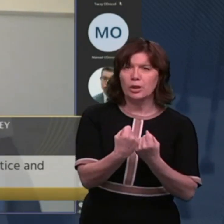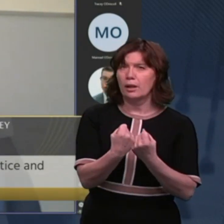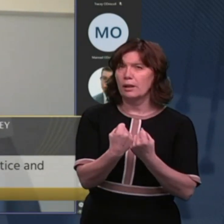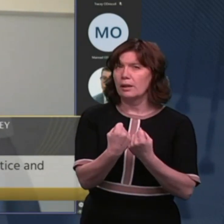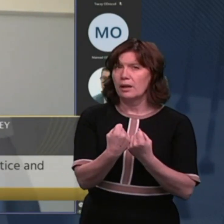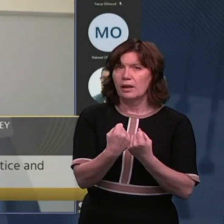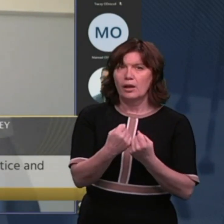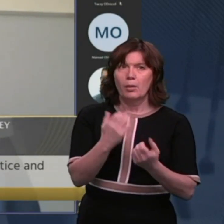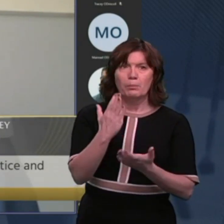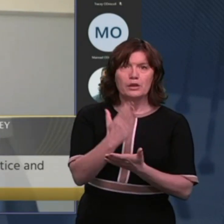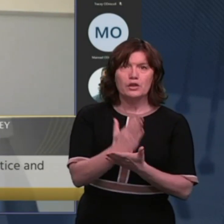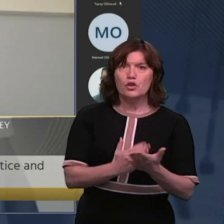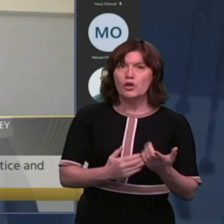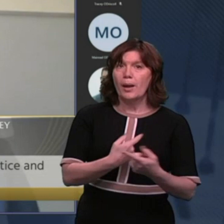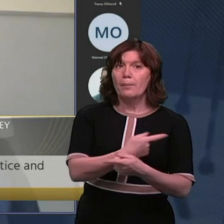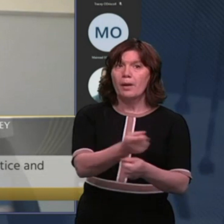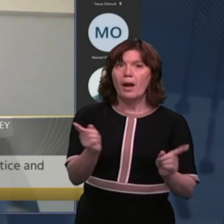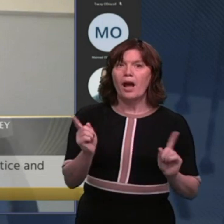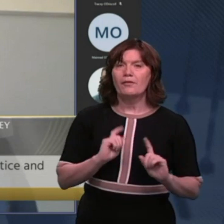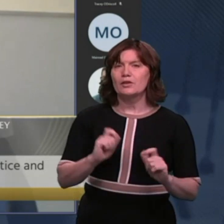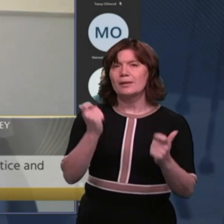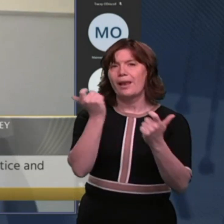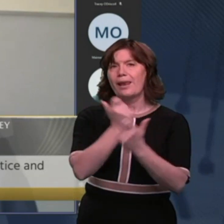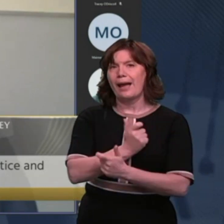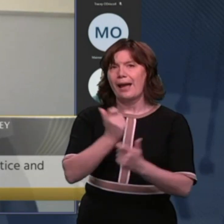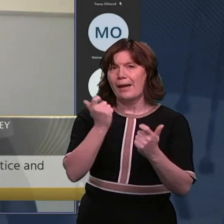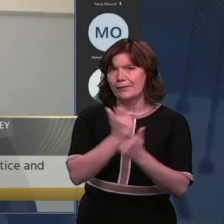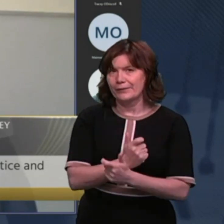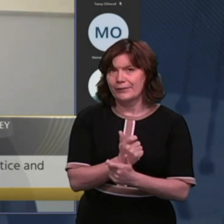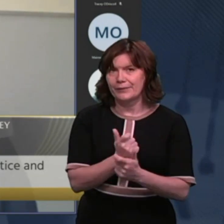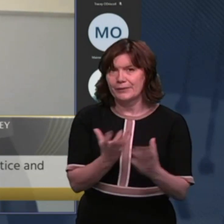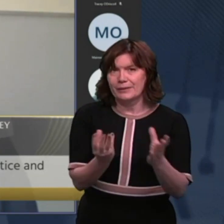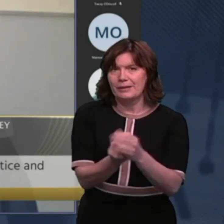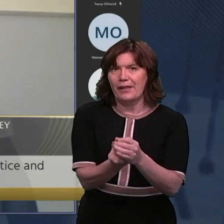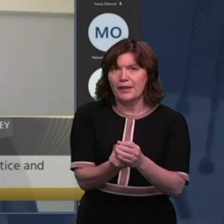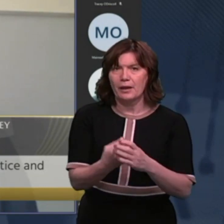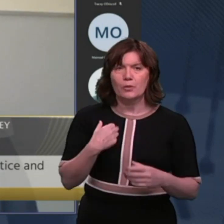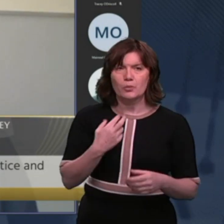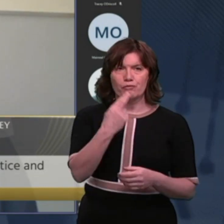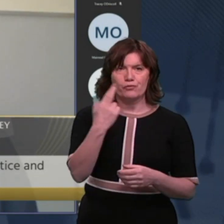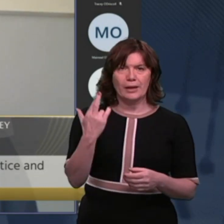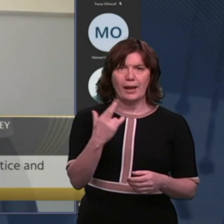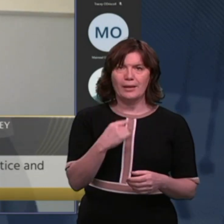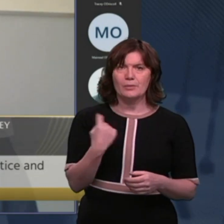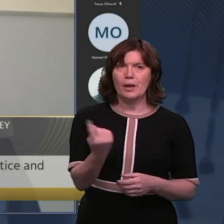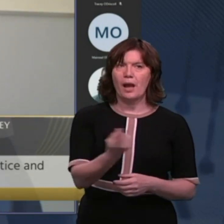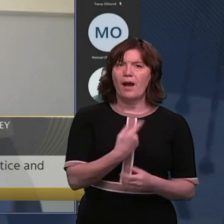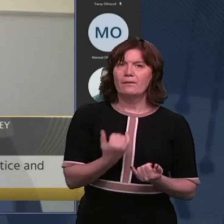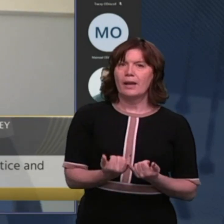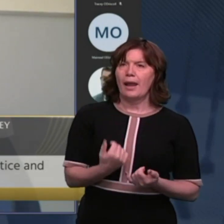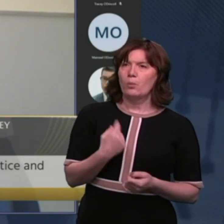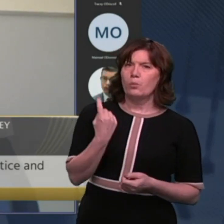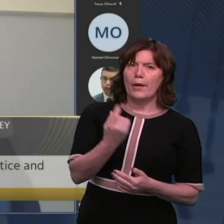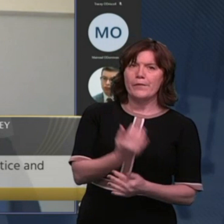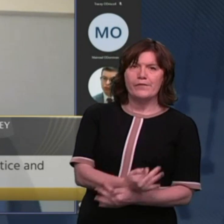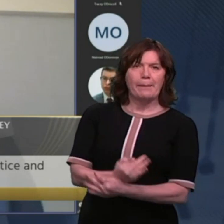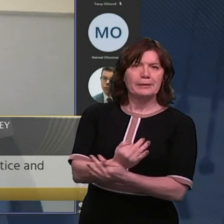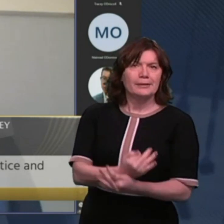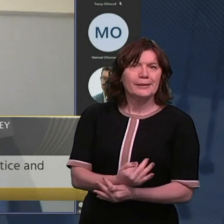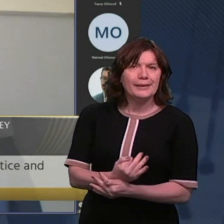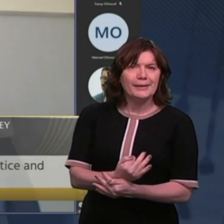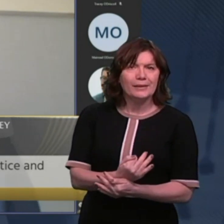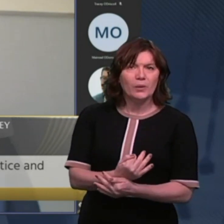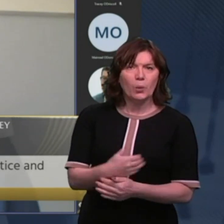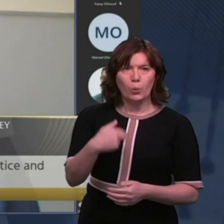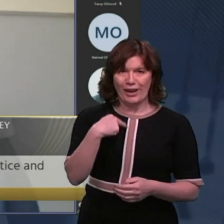all laughing like children because we found our tribe, and they understood us and we understood